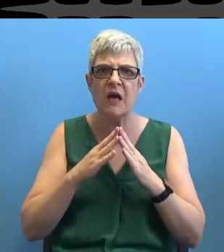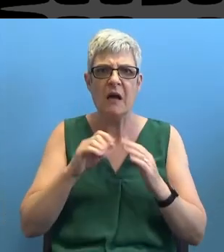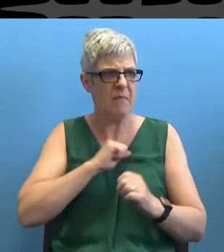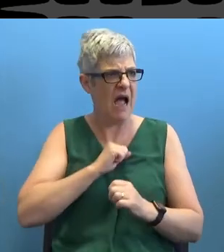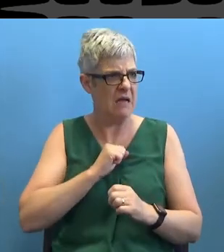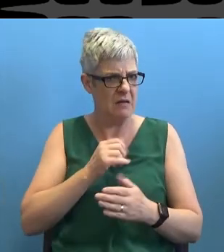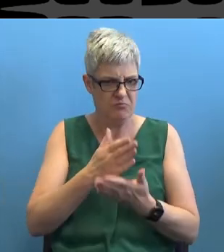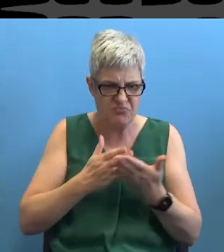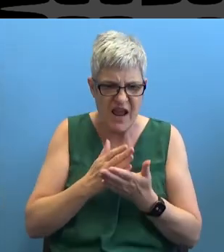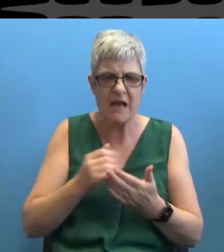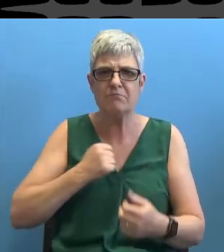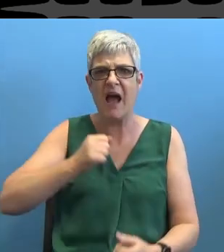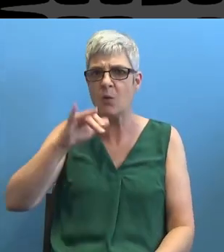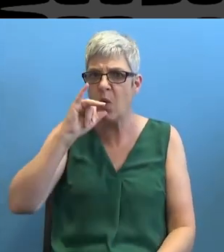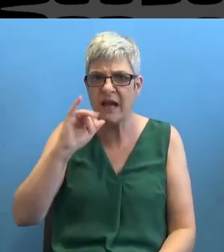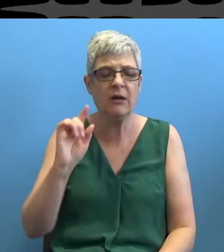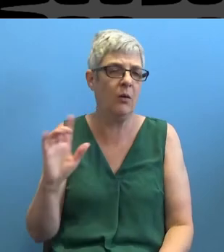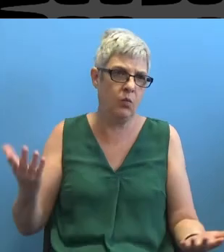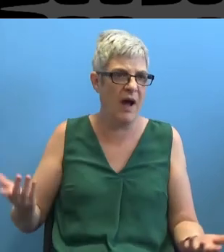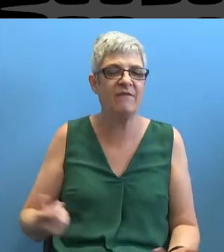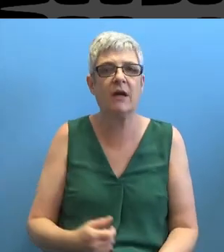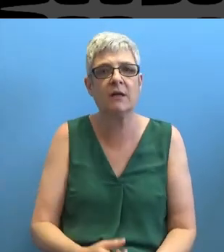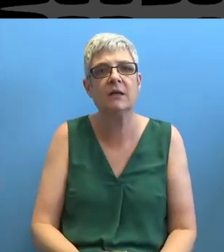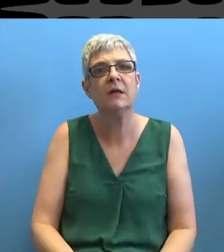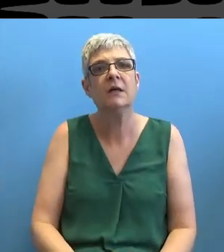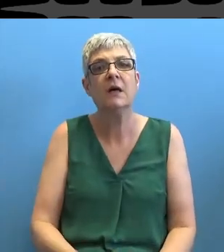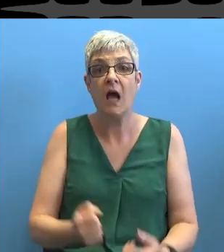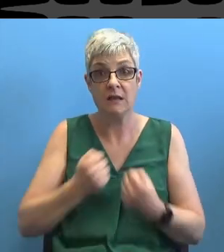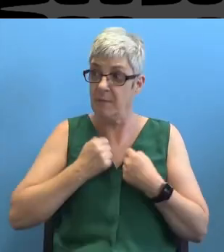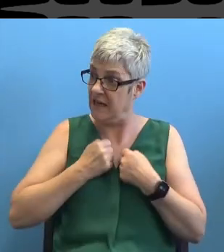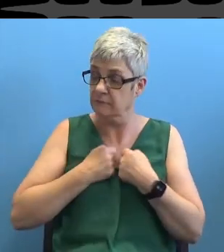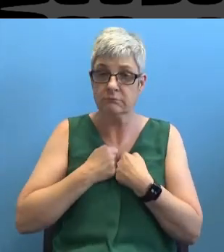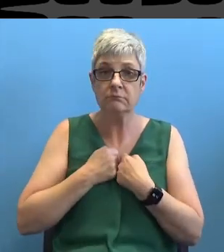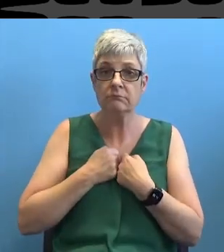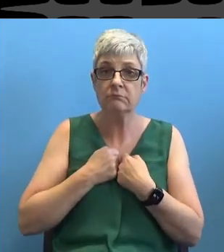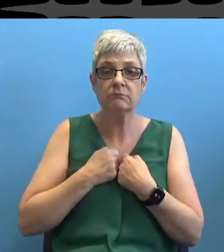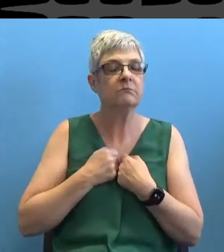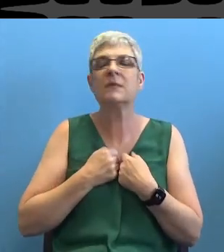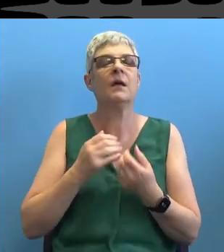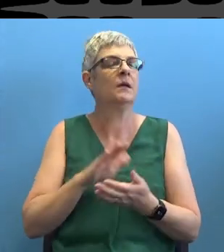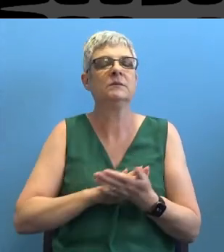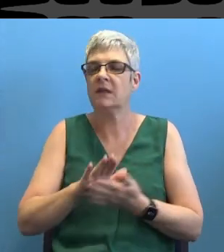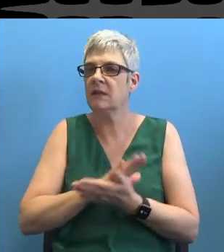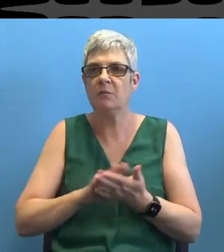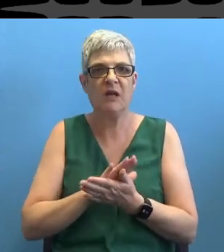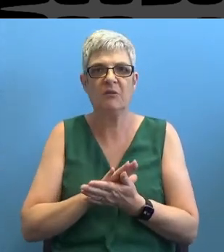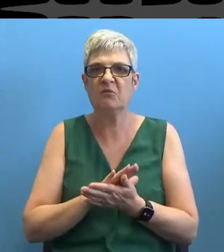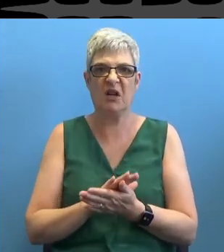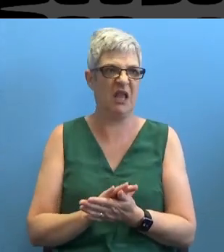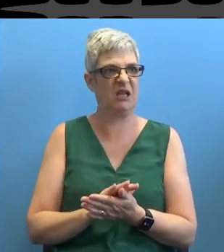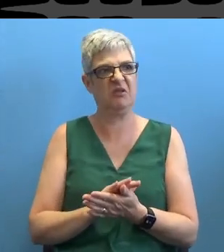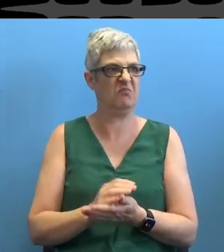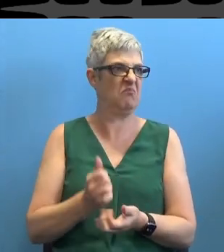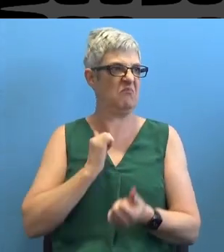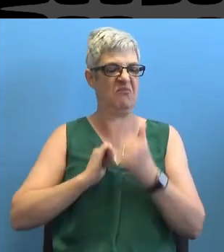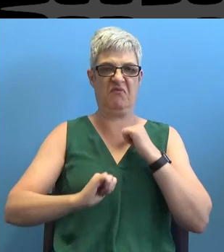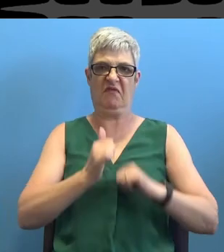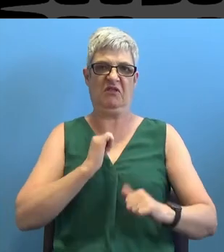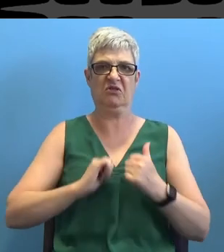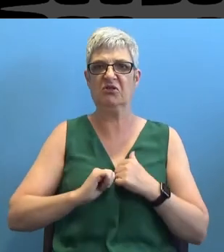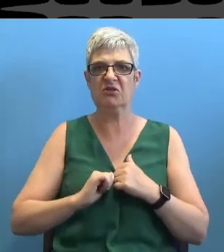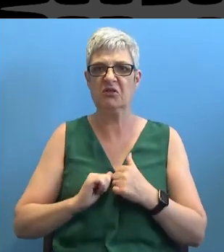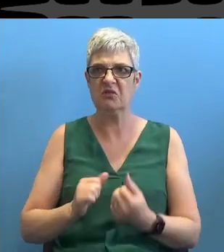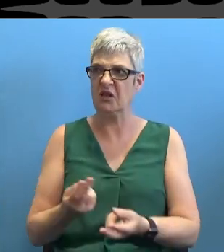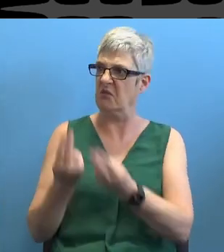wine, or whatever it is you're using for the elements today. It's all mine. But that doesn't mean that we're entitled. That doesn't mean that